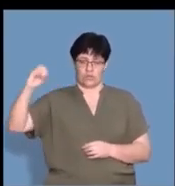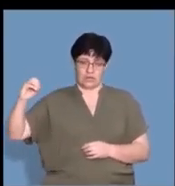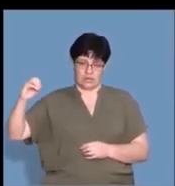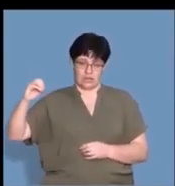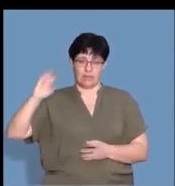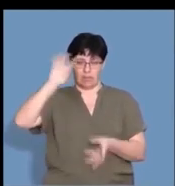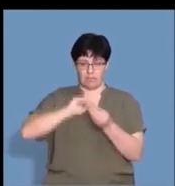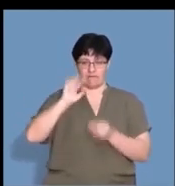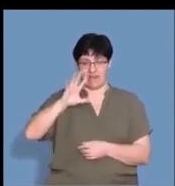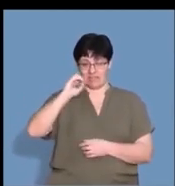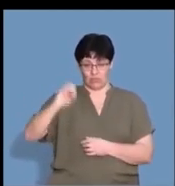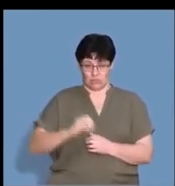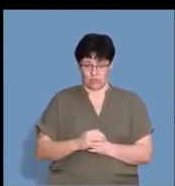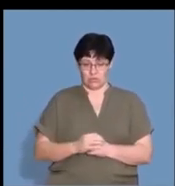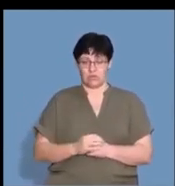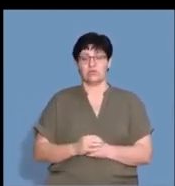is to